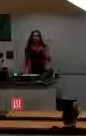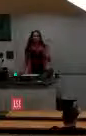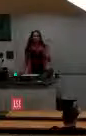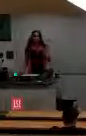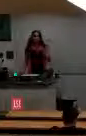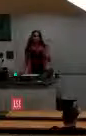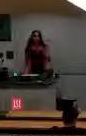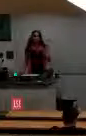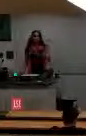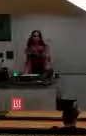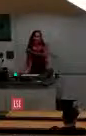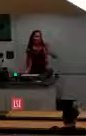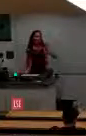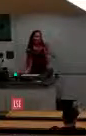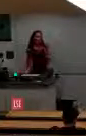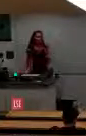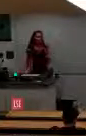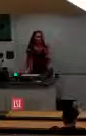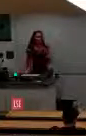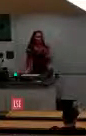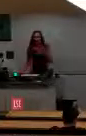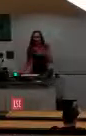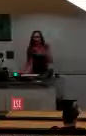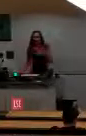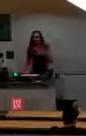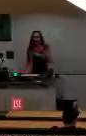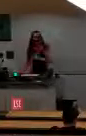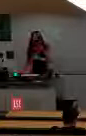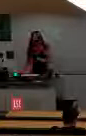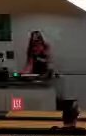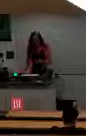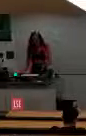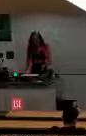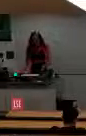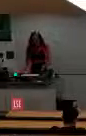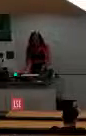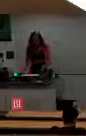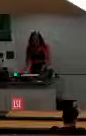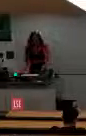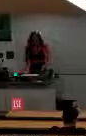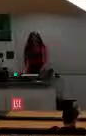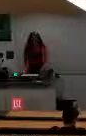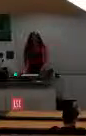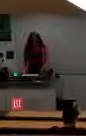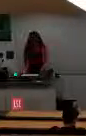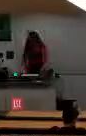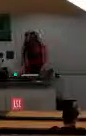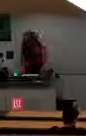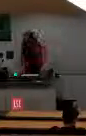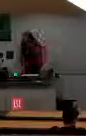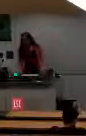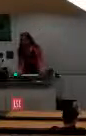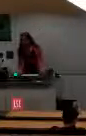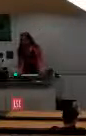going to determine how these technologies will work for everybody who comes later and using that technology. And what we see